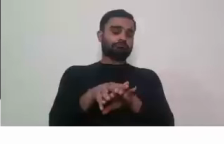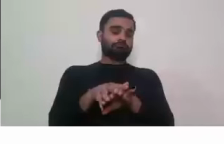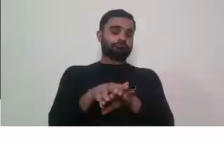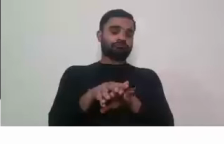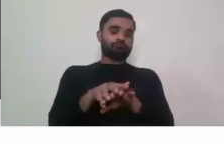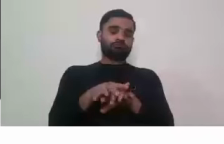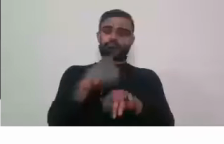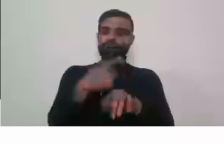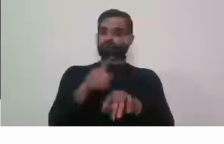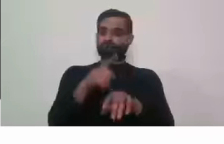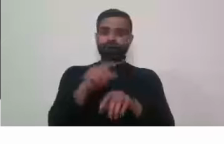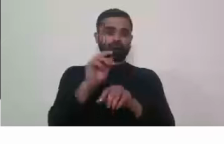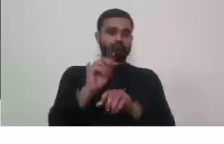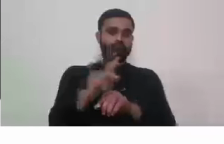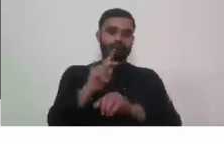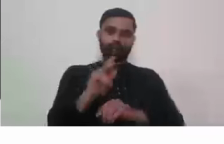Yeah, okay.